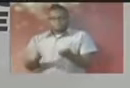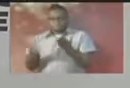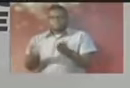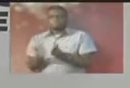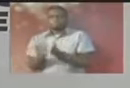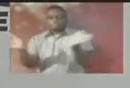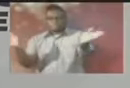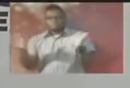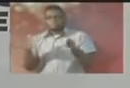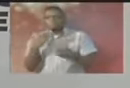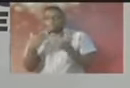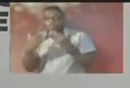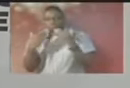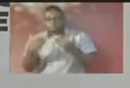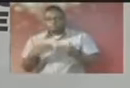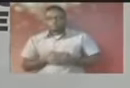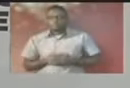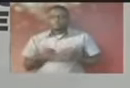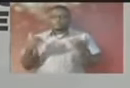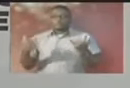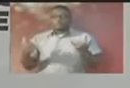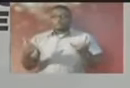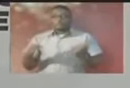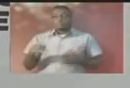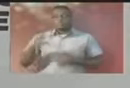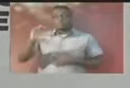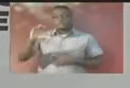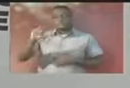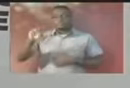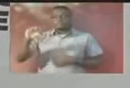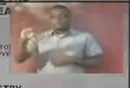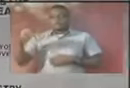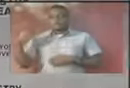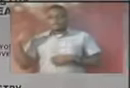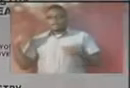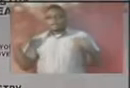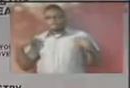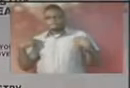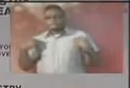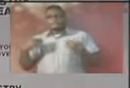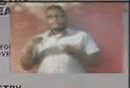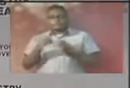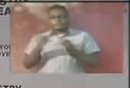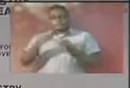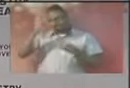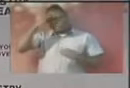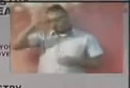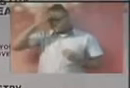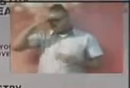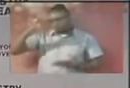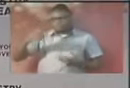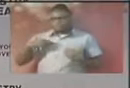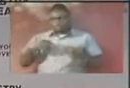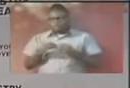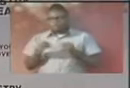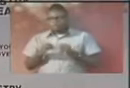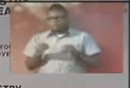back to the CMO for the epidemiological update. Thanks, sir. So if I can have the first